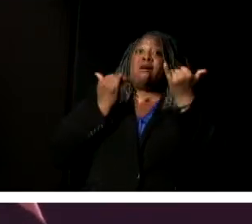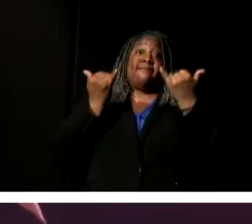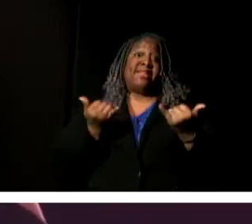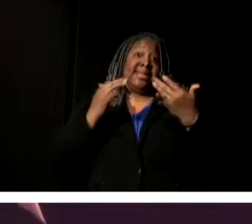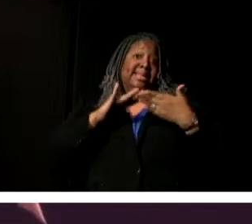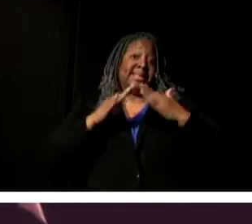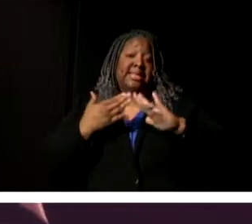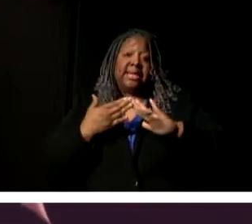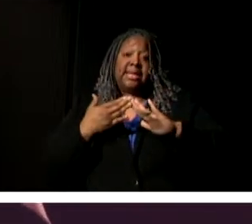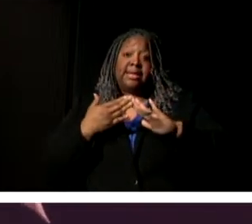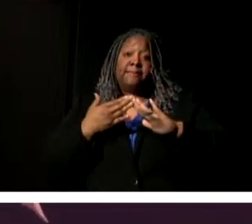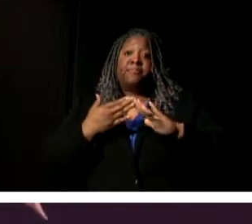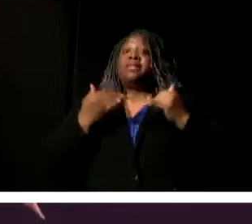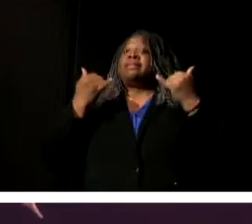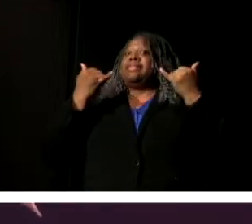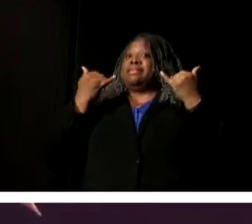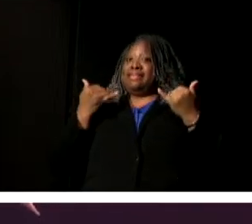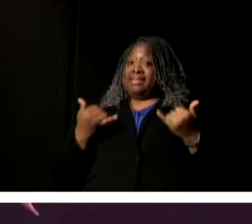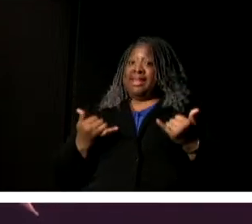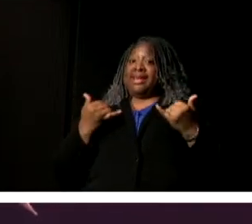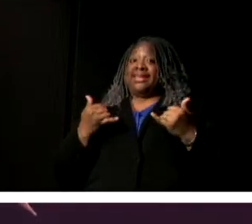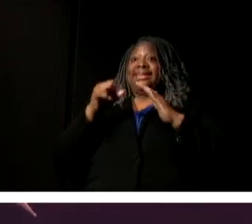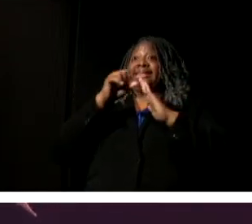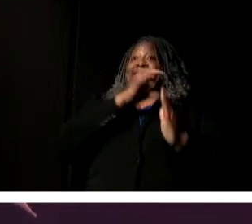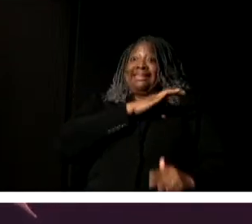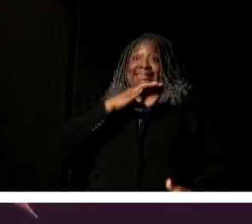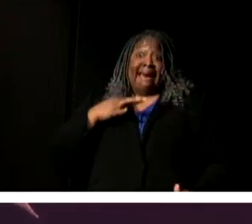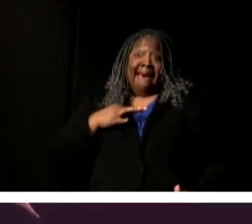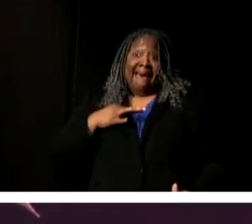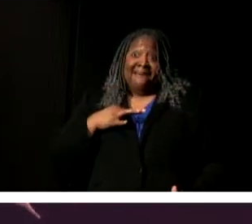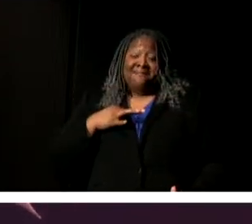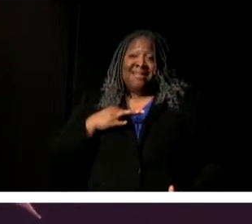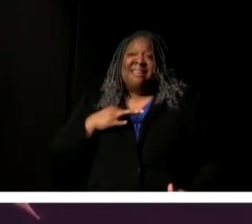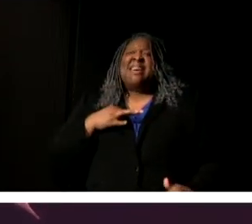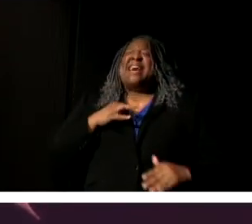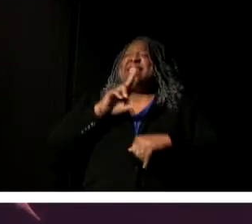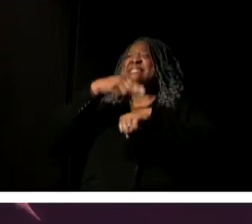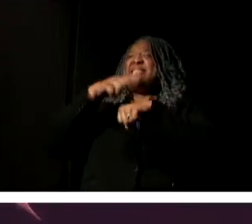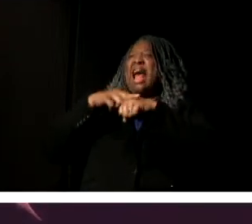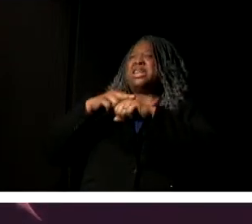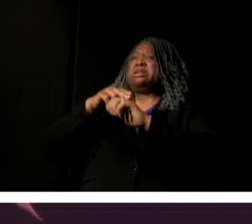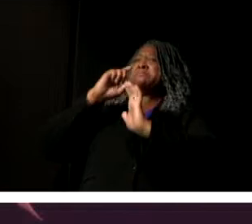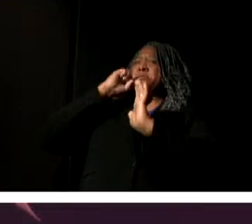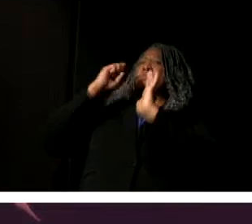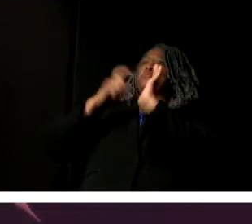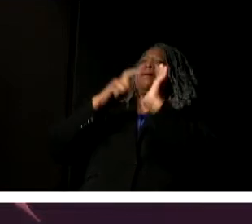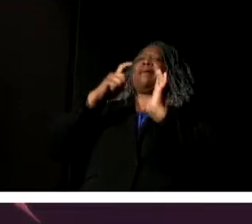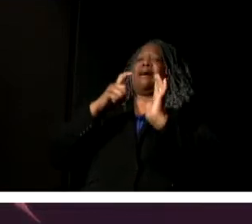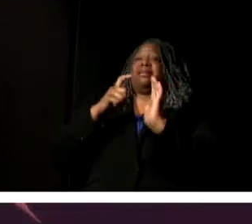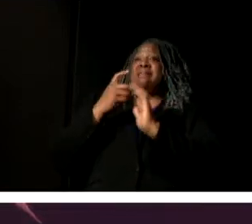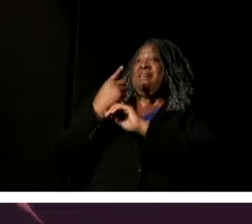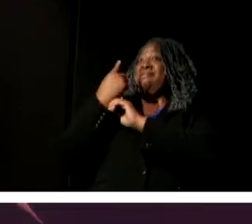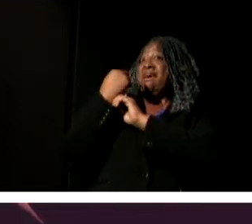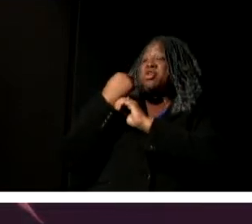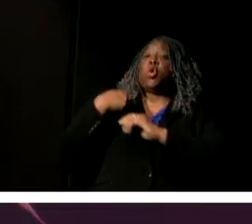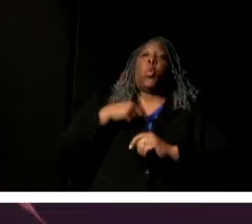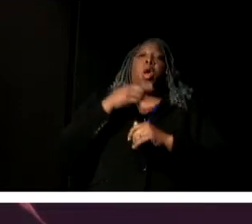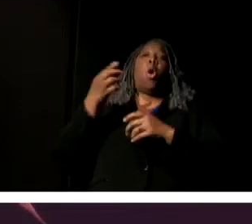city. This staff of ours is nationally recognized. Just last year, we